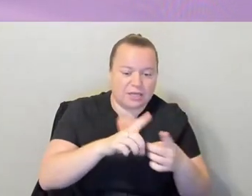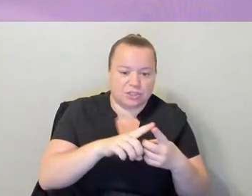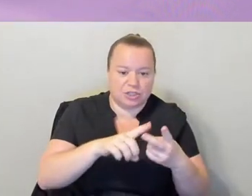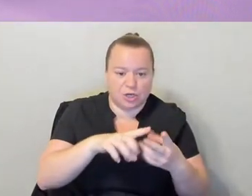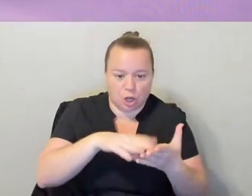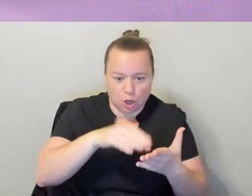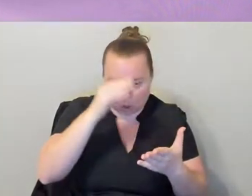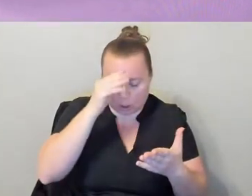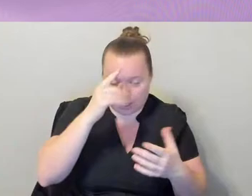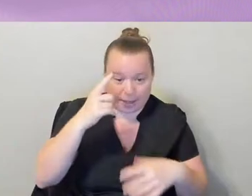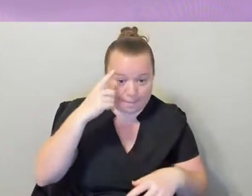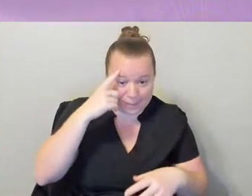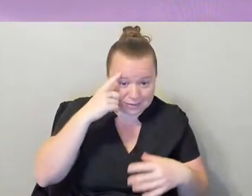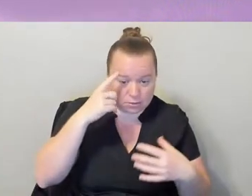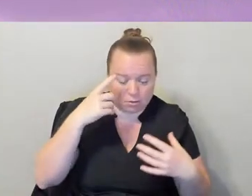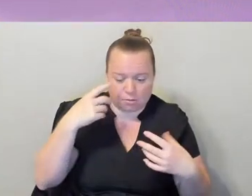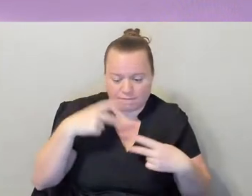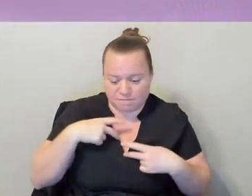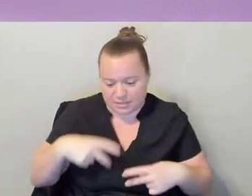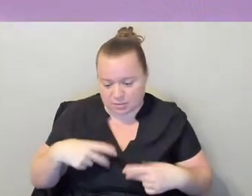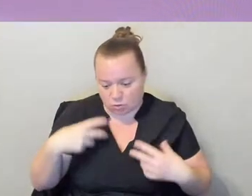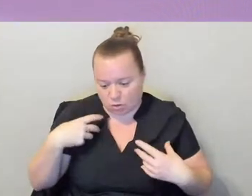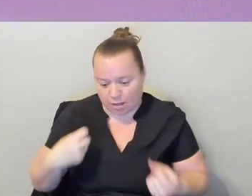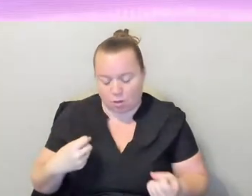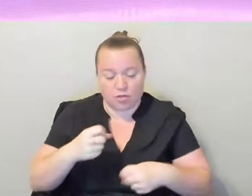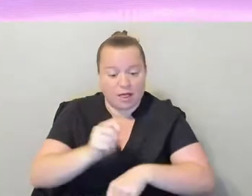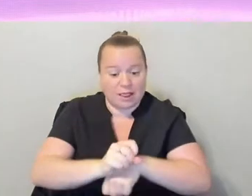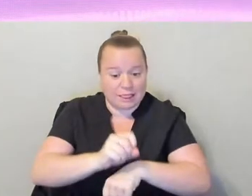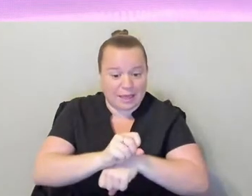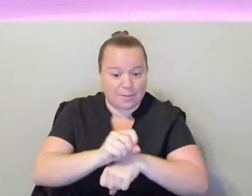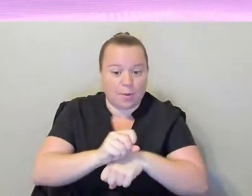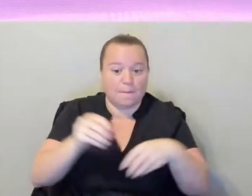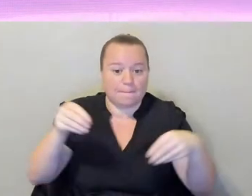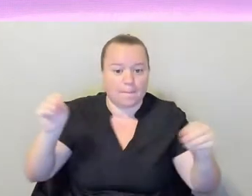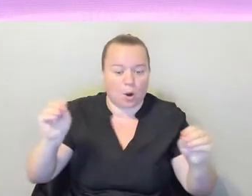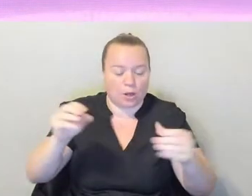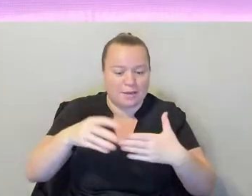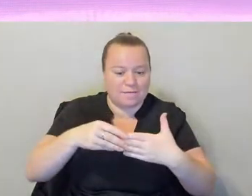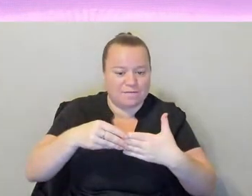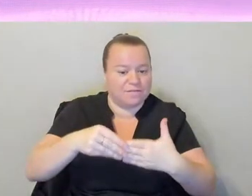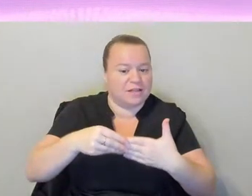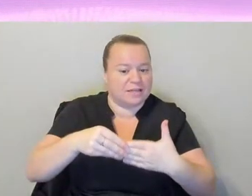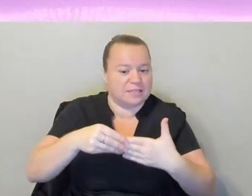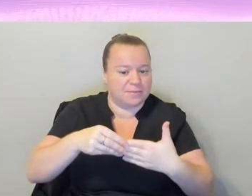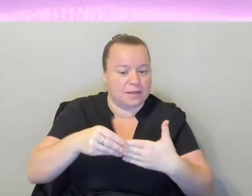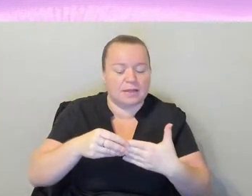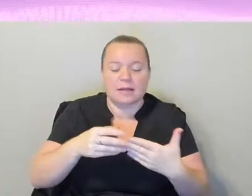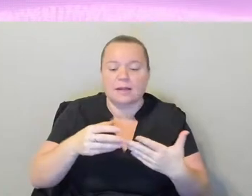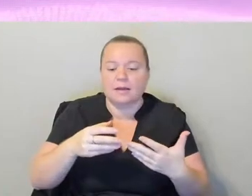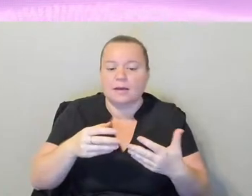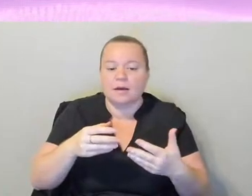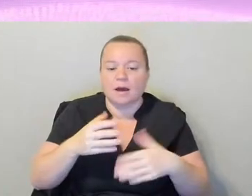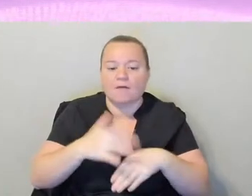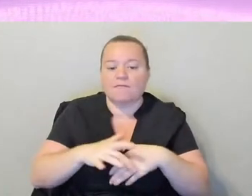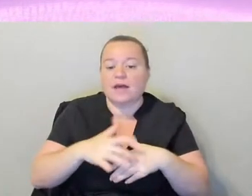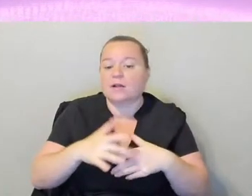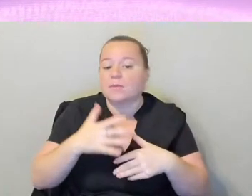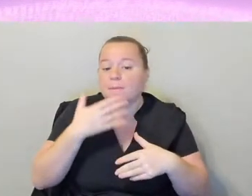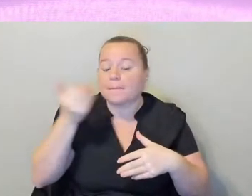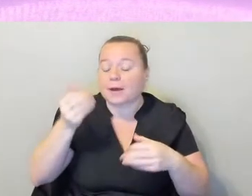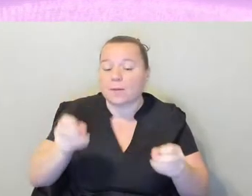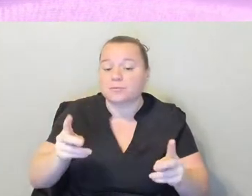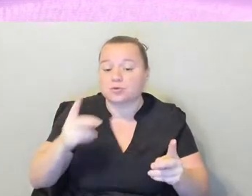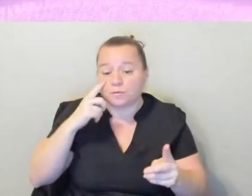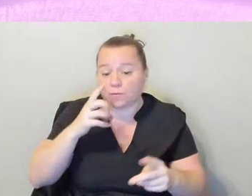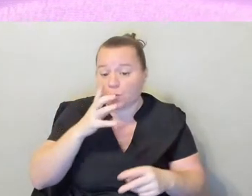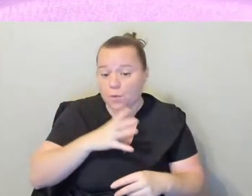physical health, and labor marking, allowing to greater flexibility and adjusting better to equal opportunities. And indeed, we can see the